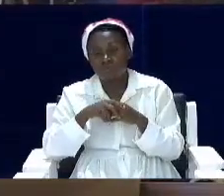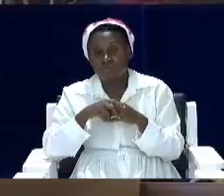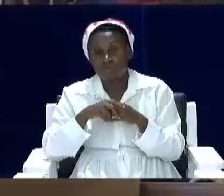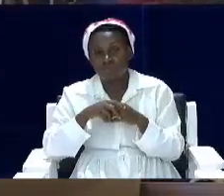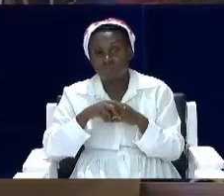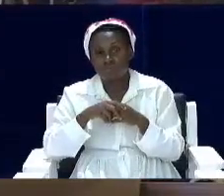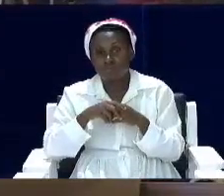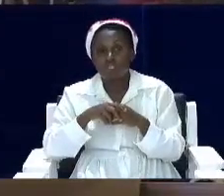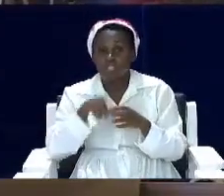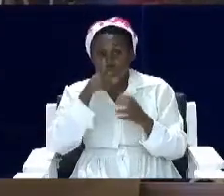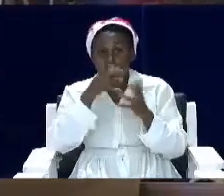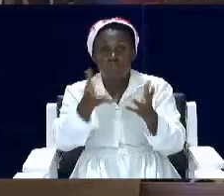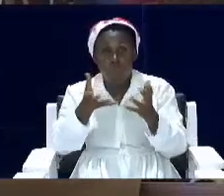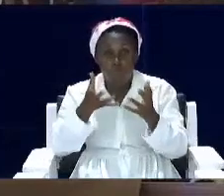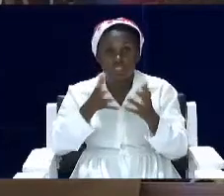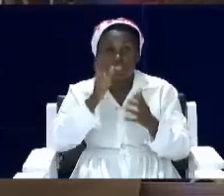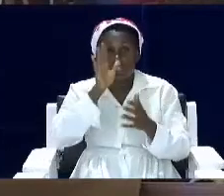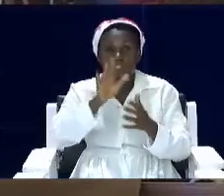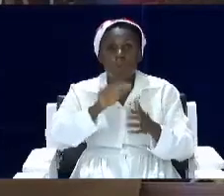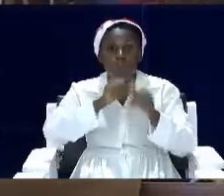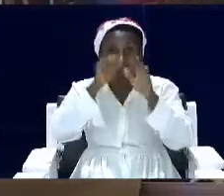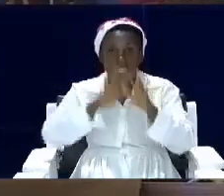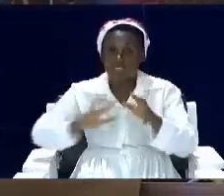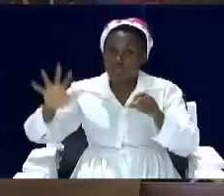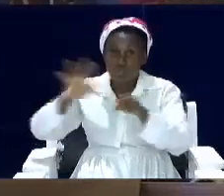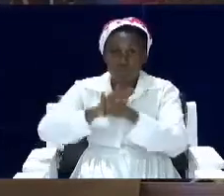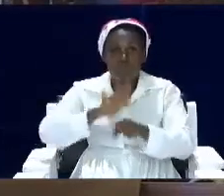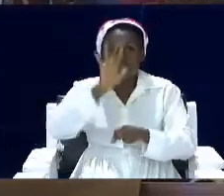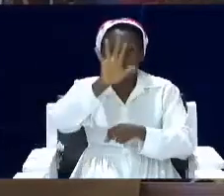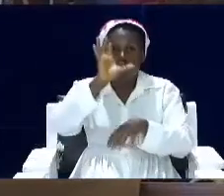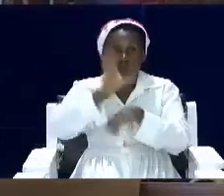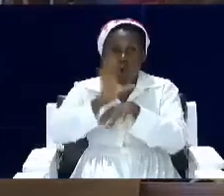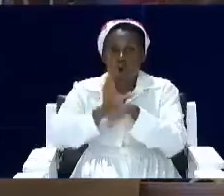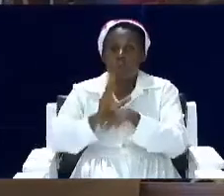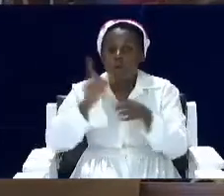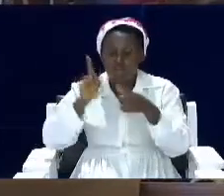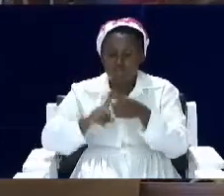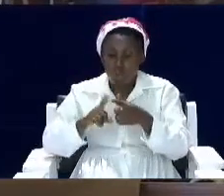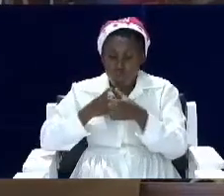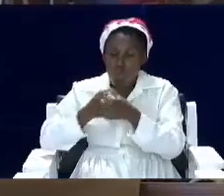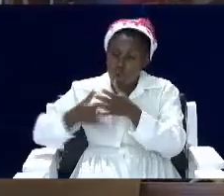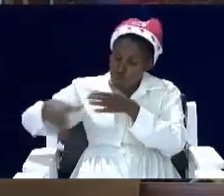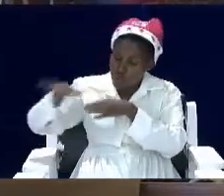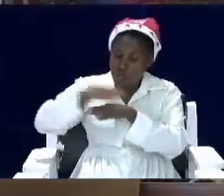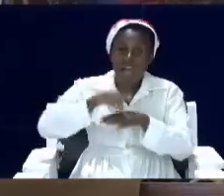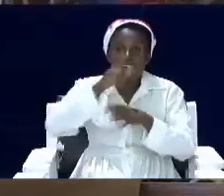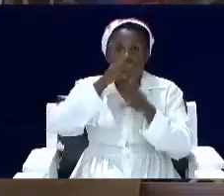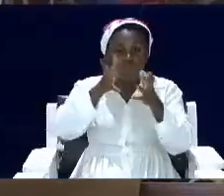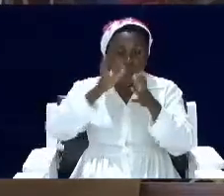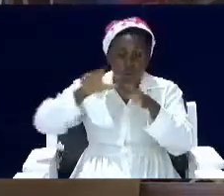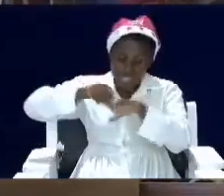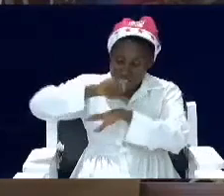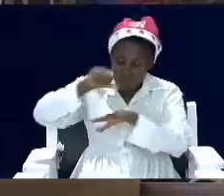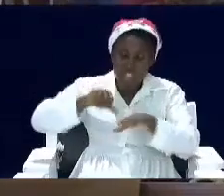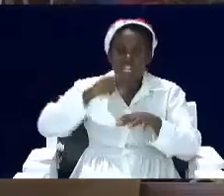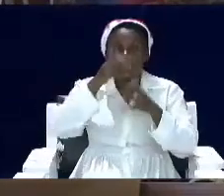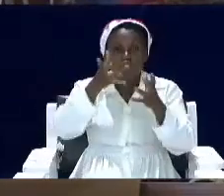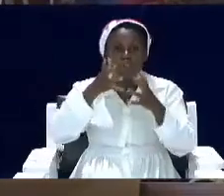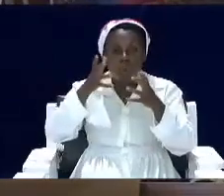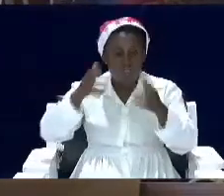your cup to run over? Do you want God to anoint you? Do you want to see progress in your